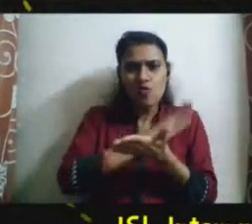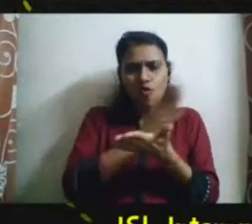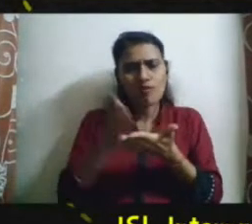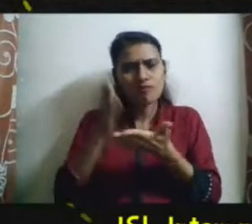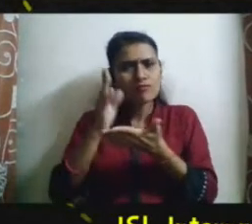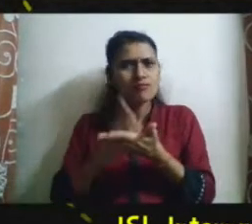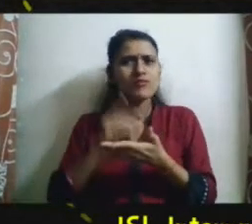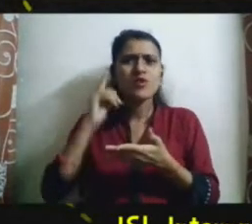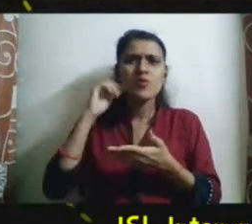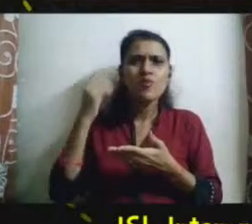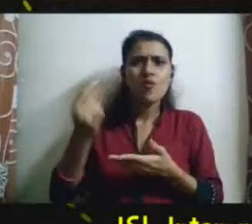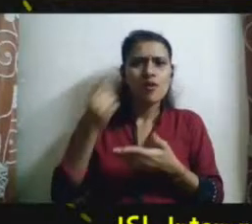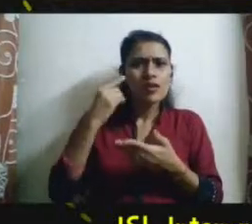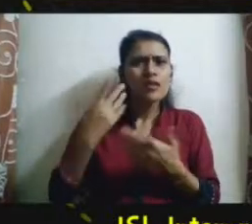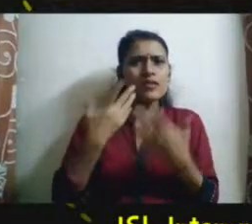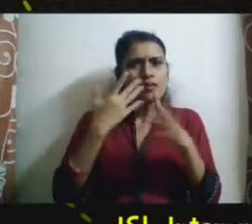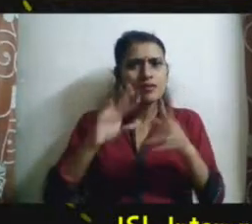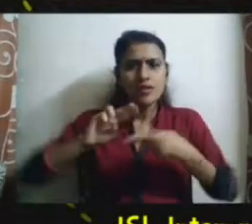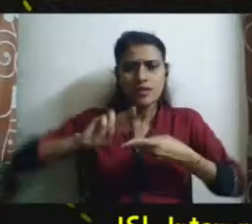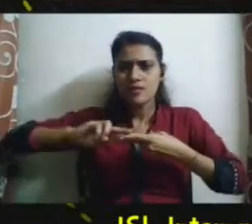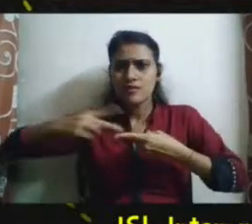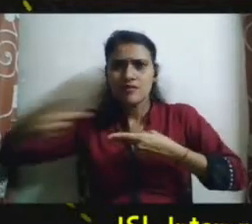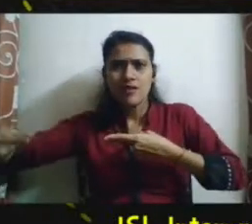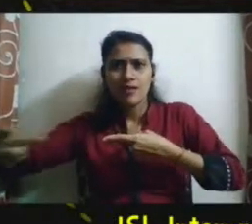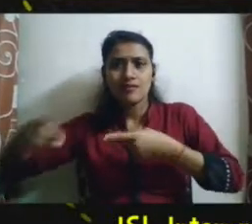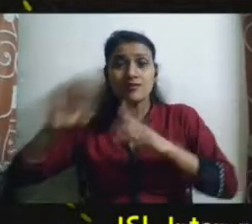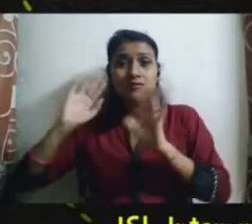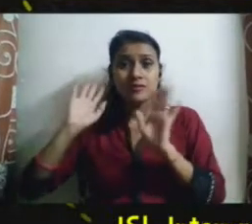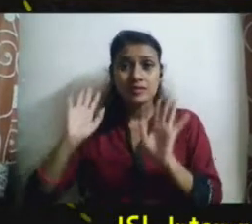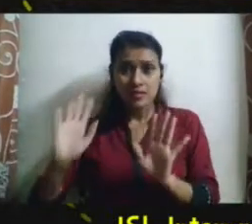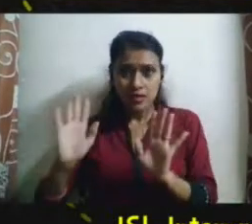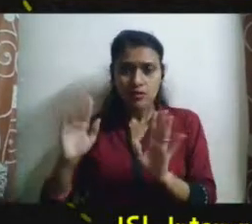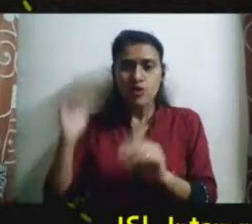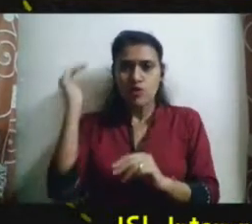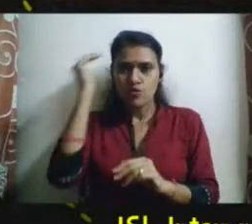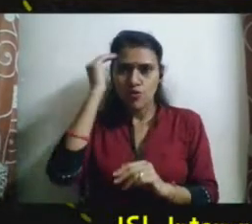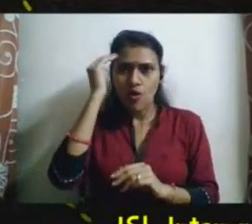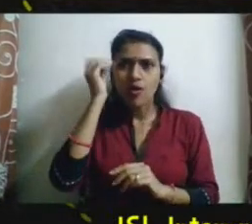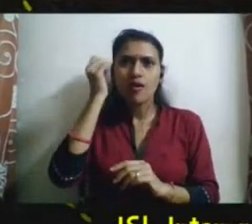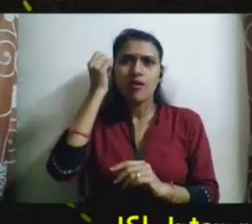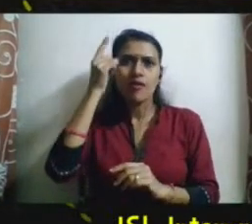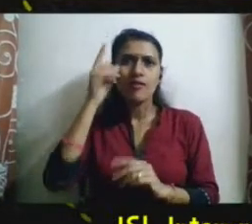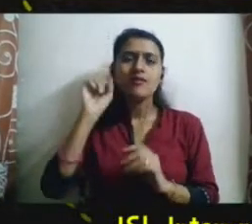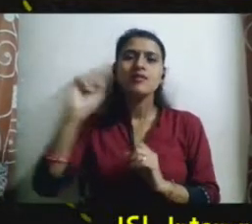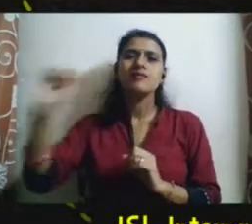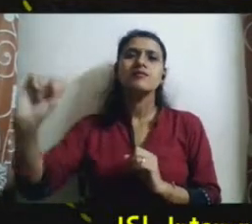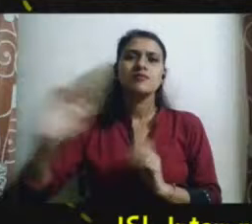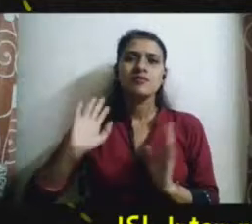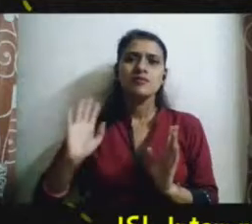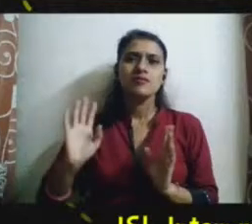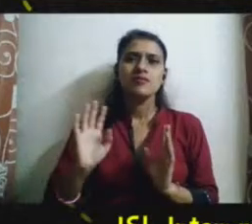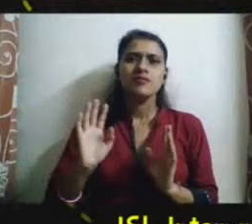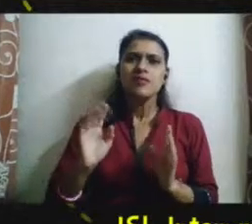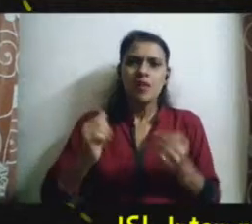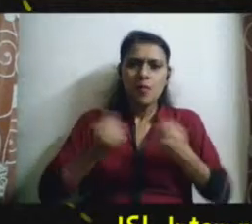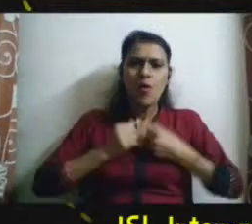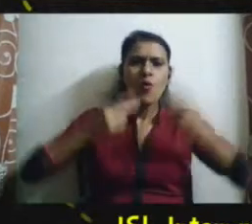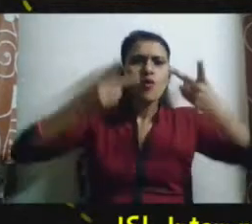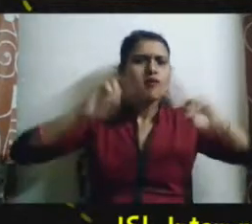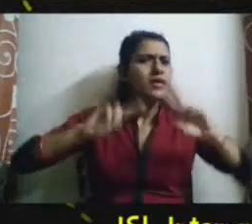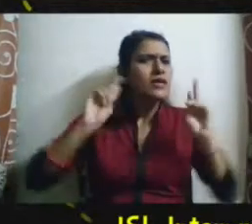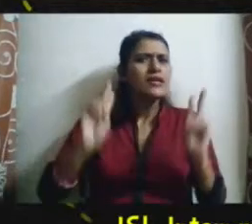making, is doing so with a certain intent and consciousness, but you may actually interpret it in a completely different